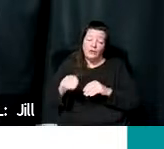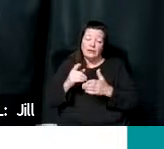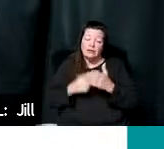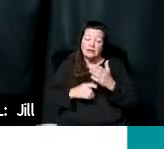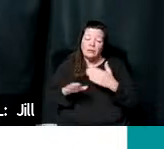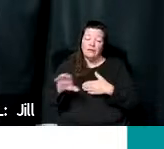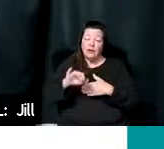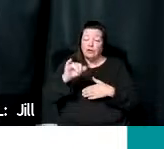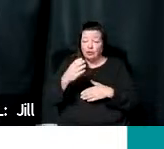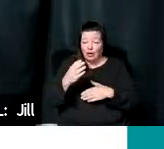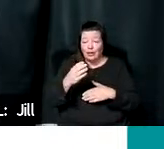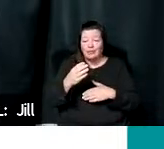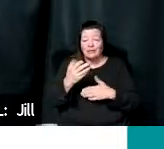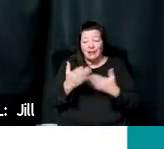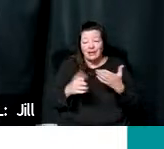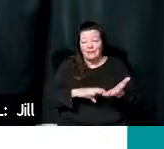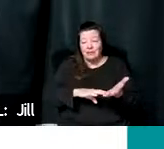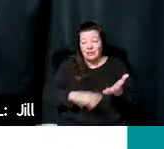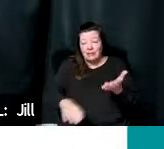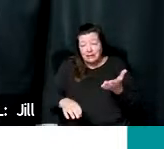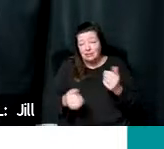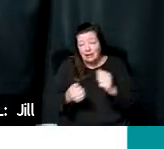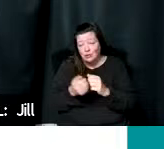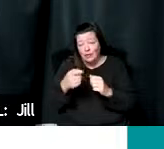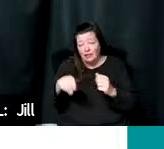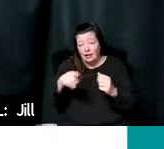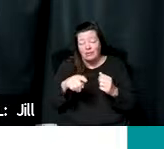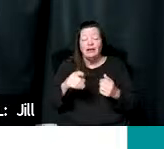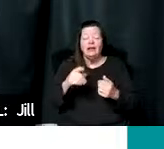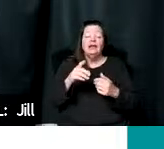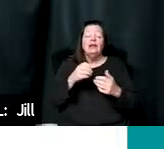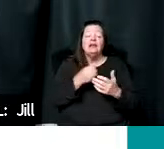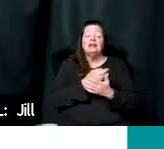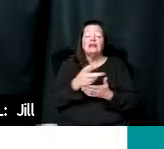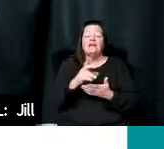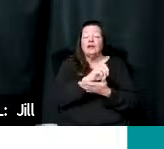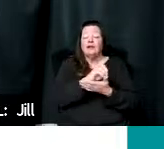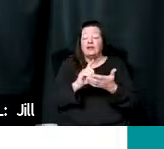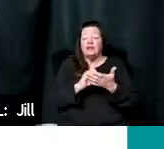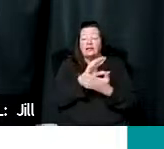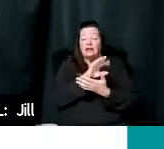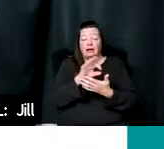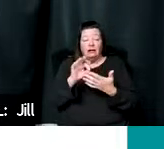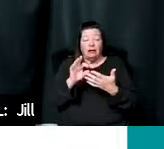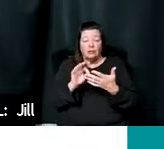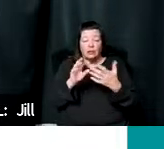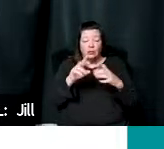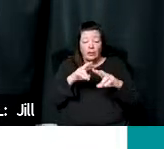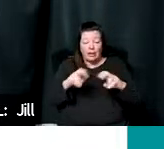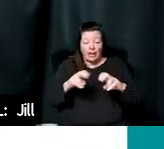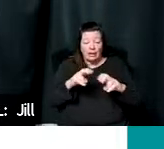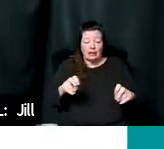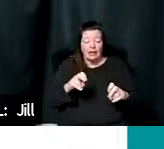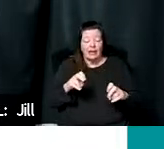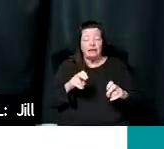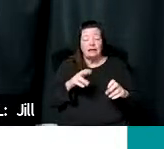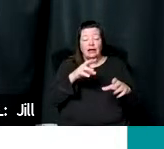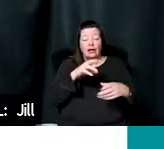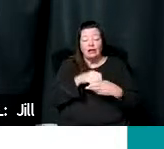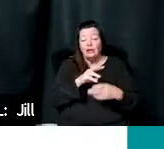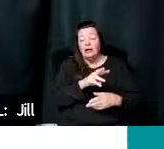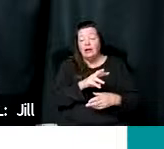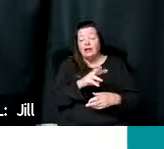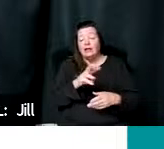need to be displaced with them. Several of the design options that we analyzed, including the westward shift and some of